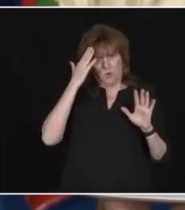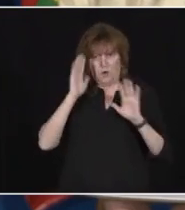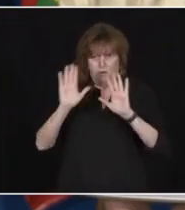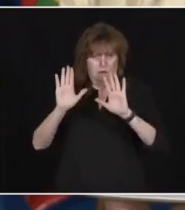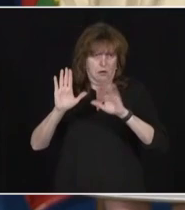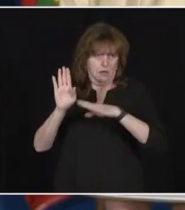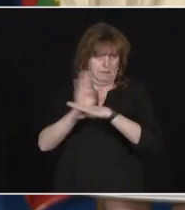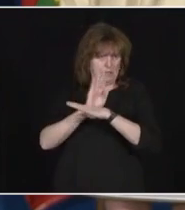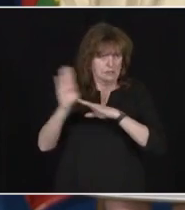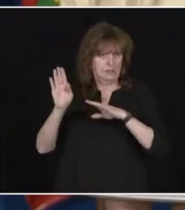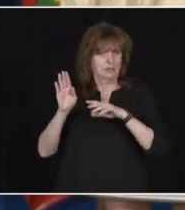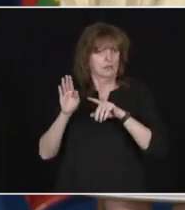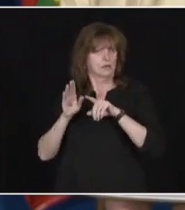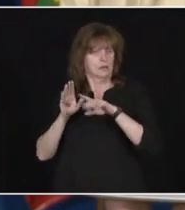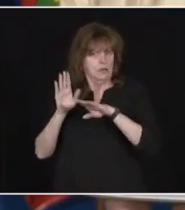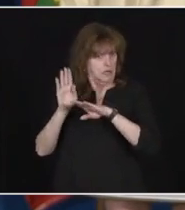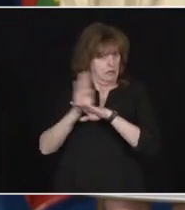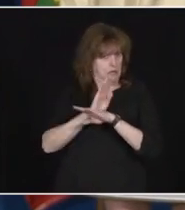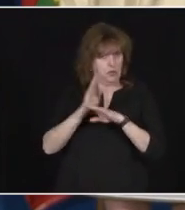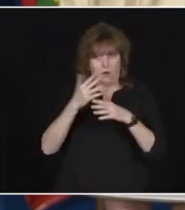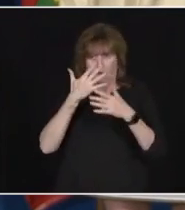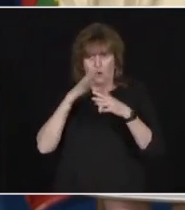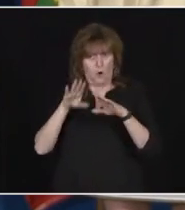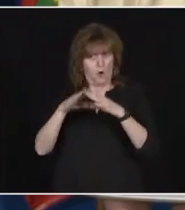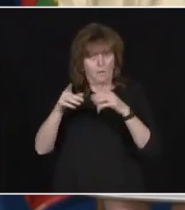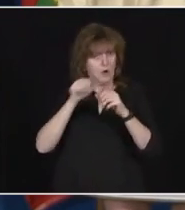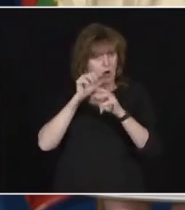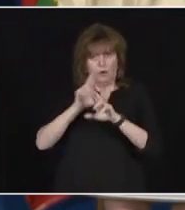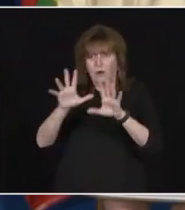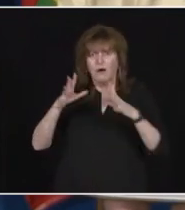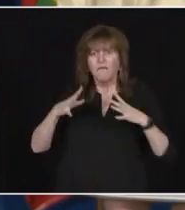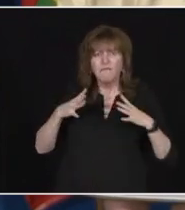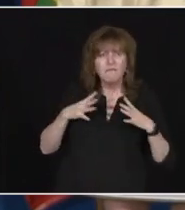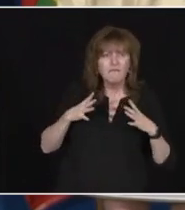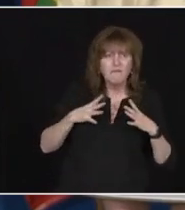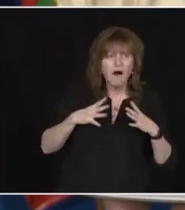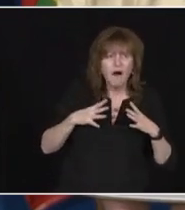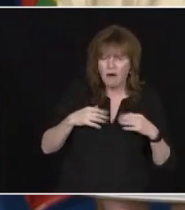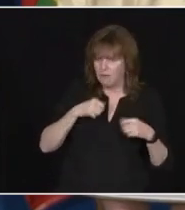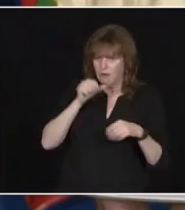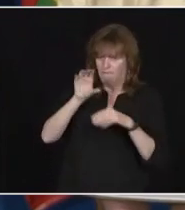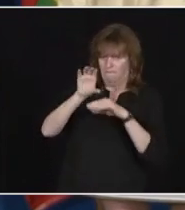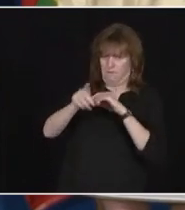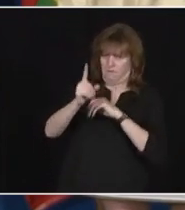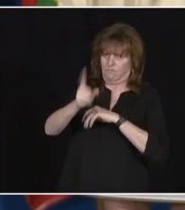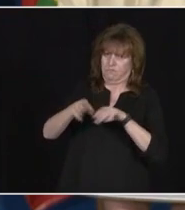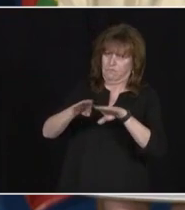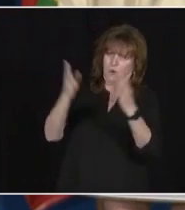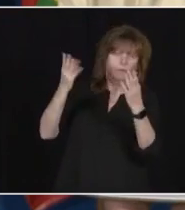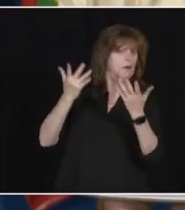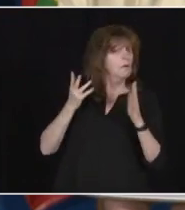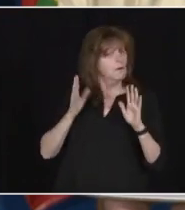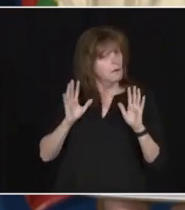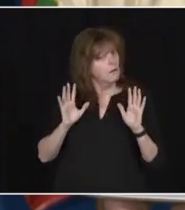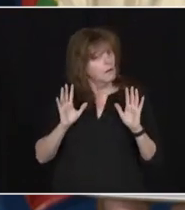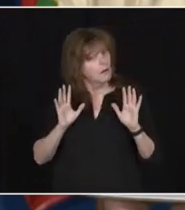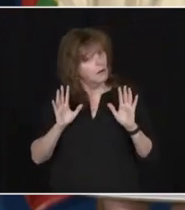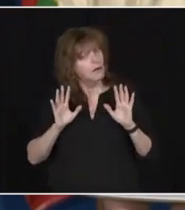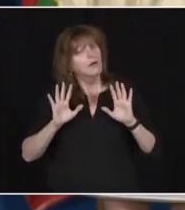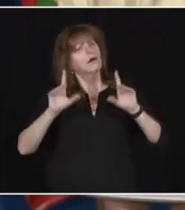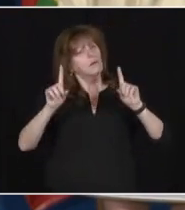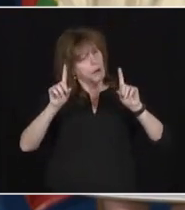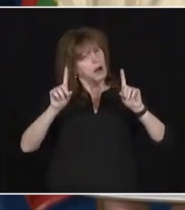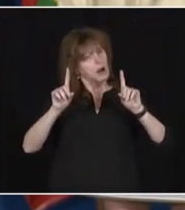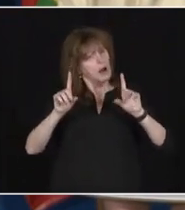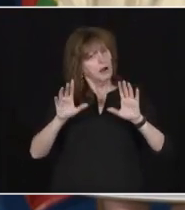businesses don't want to open up, then don't open up. No one's forcing you to open. But I know one thing, guess where the people from Mississauga